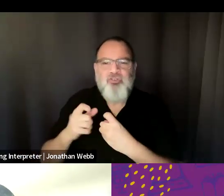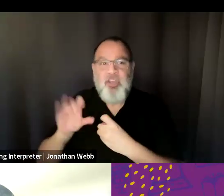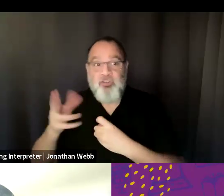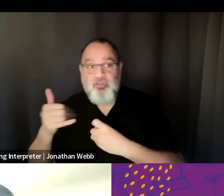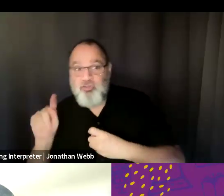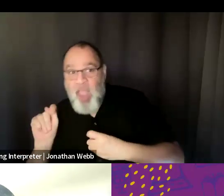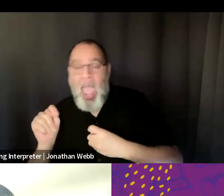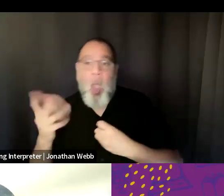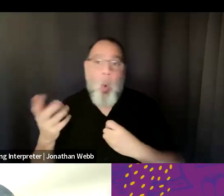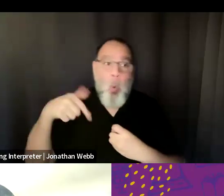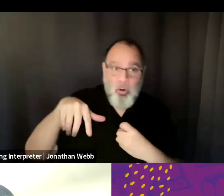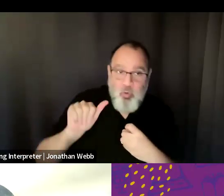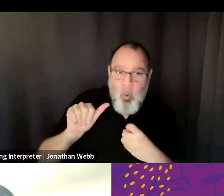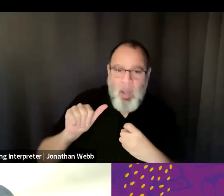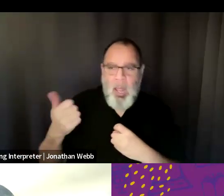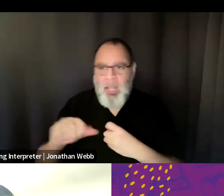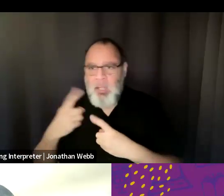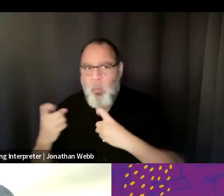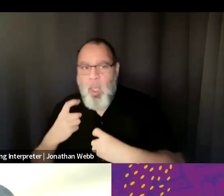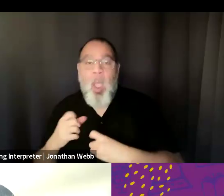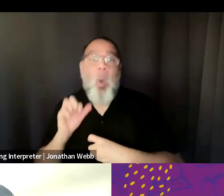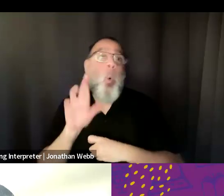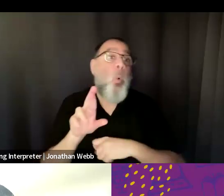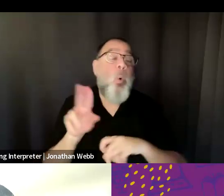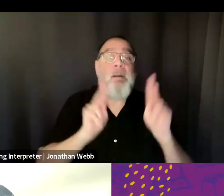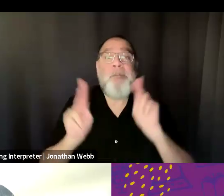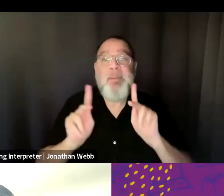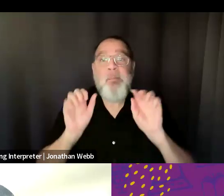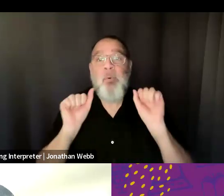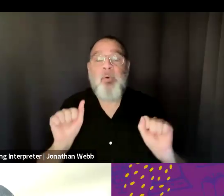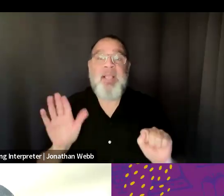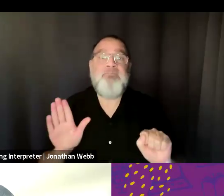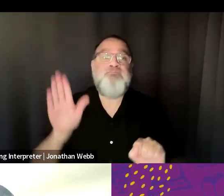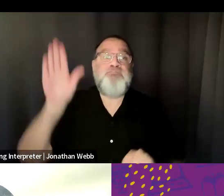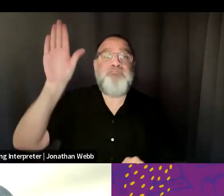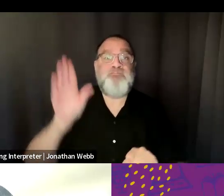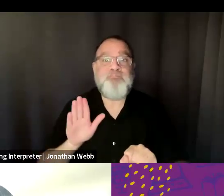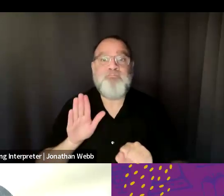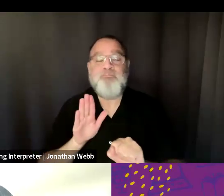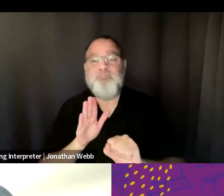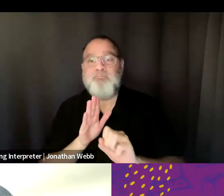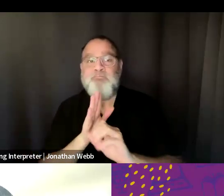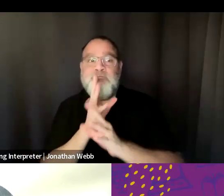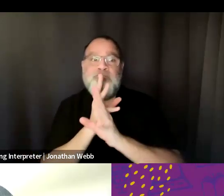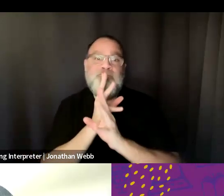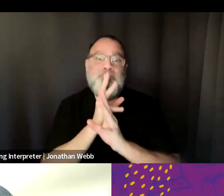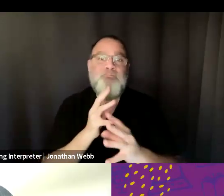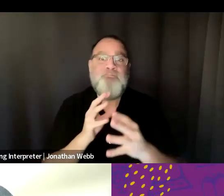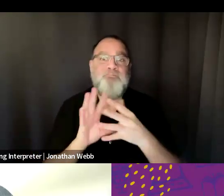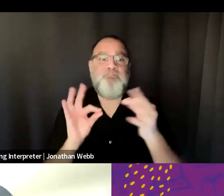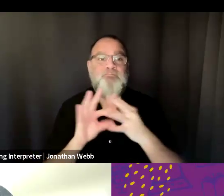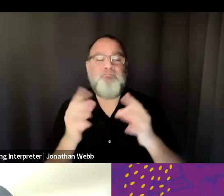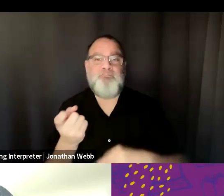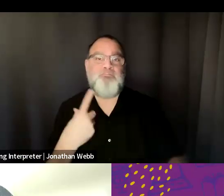moment? We can also ask folks to raise their hand and go off mute, and you can go ahead and ask